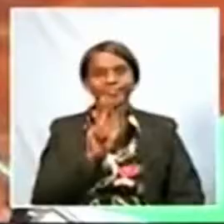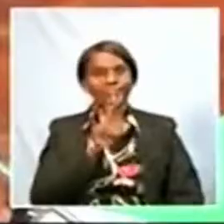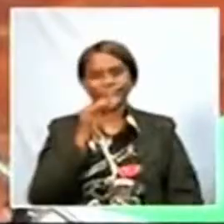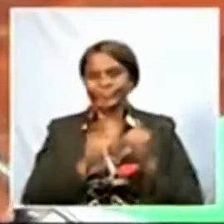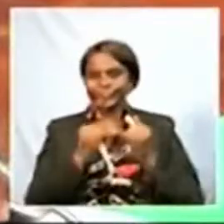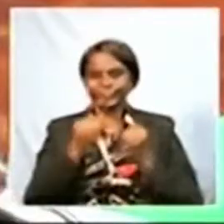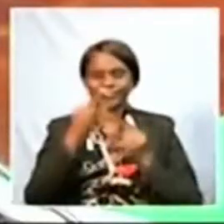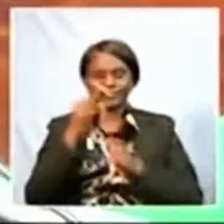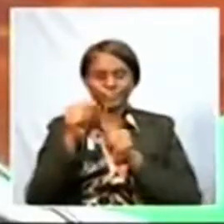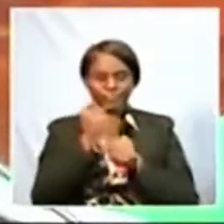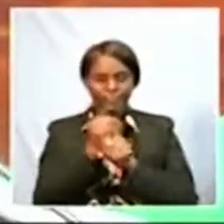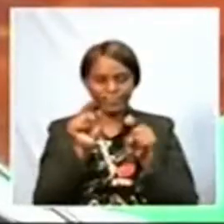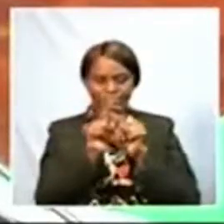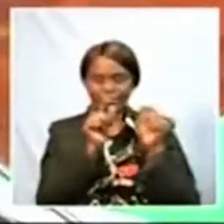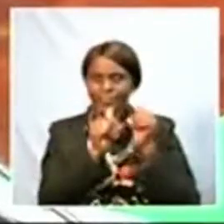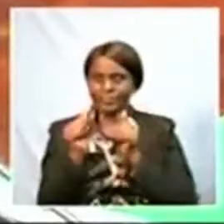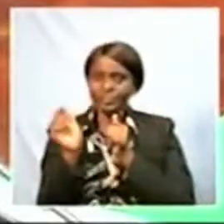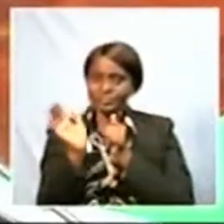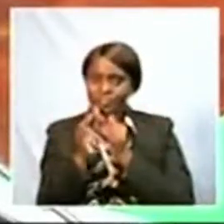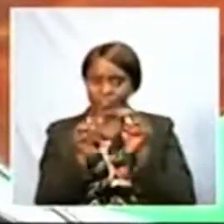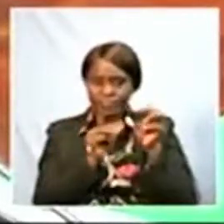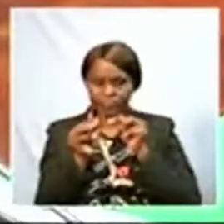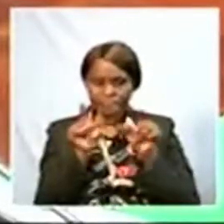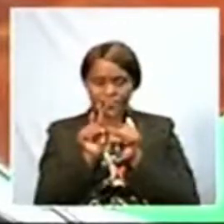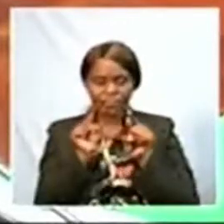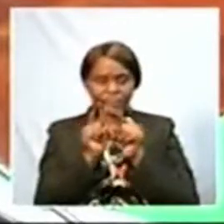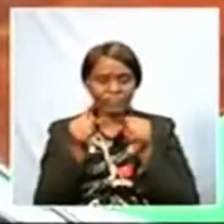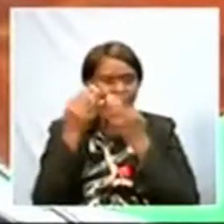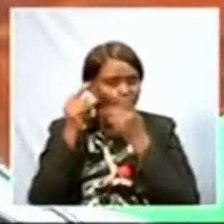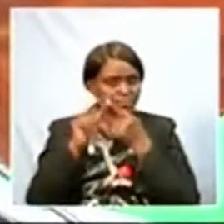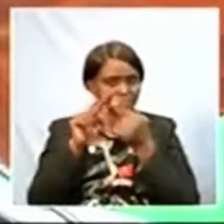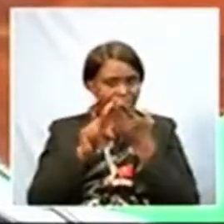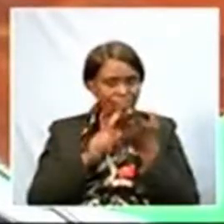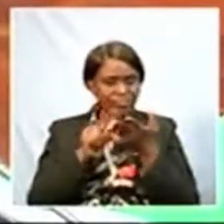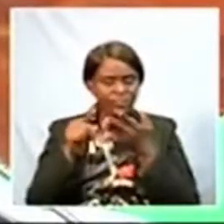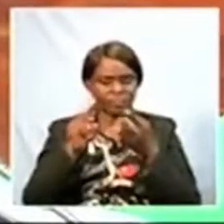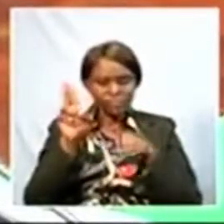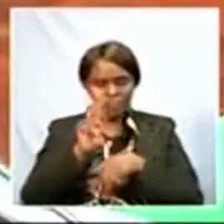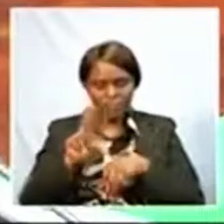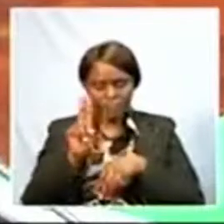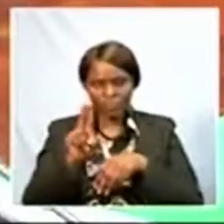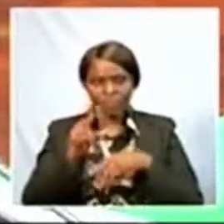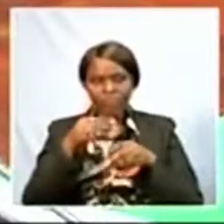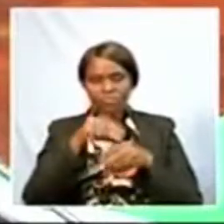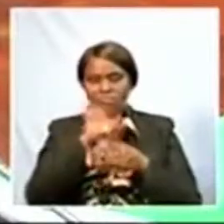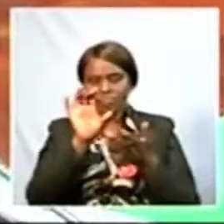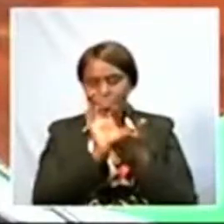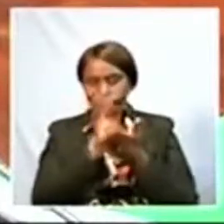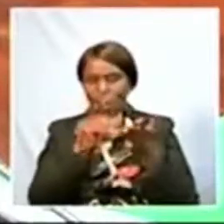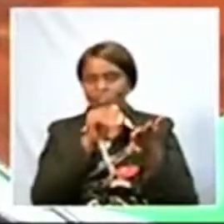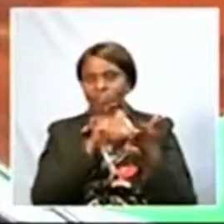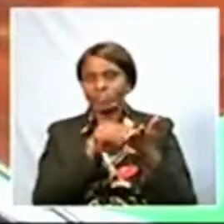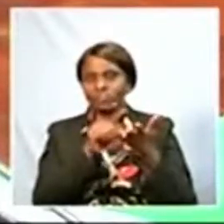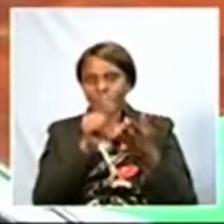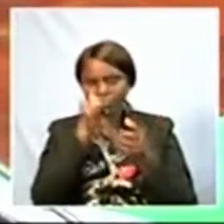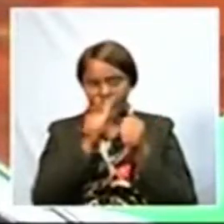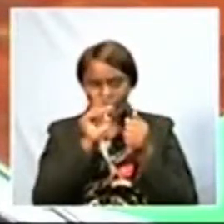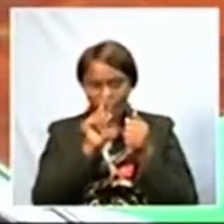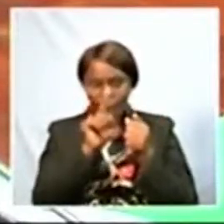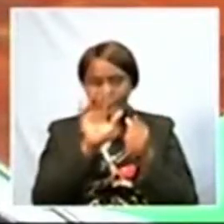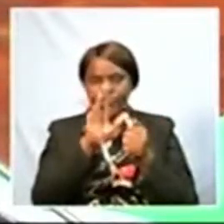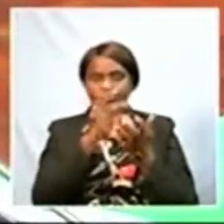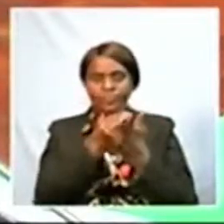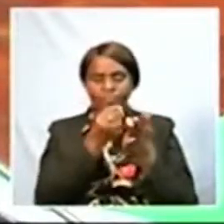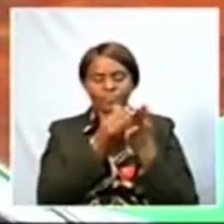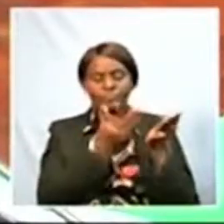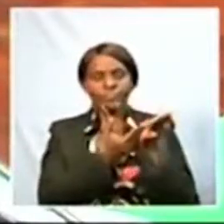year. Action taken. Management wishes to report that the overexpenditure for CHOMA Central was due to the funds